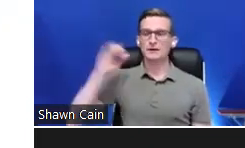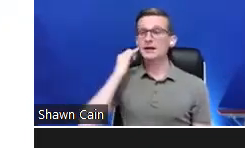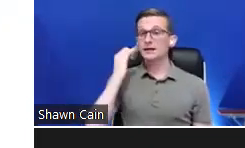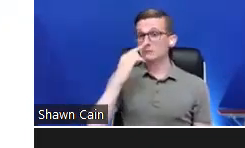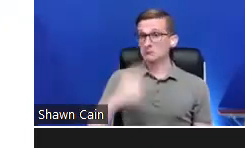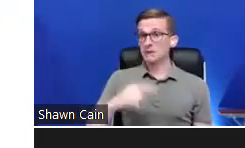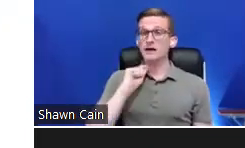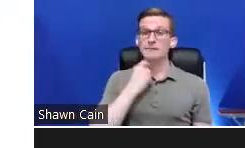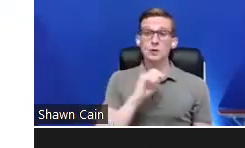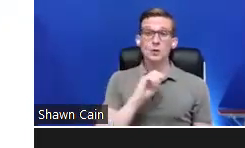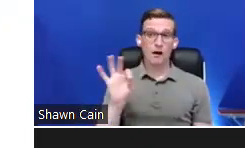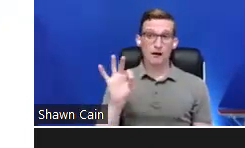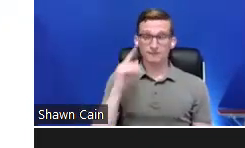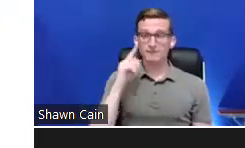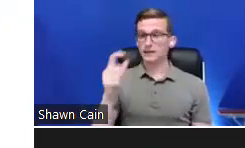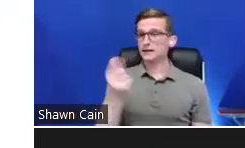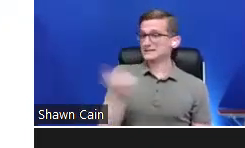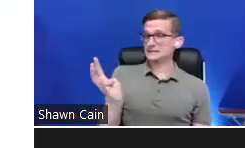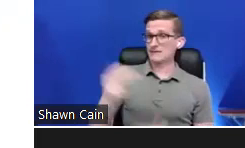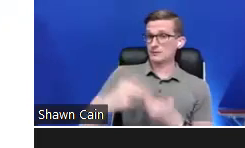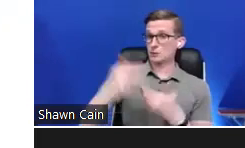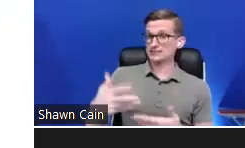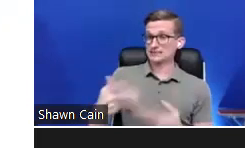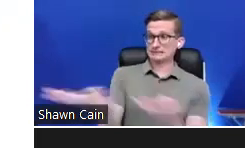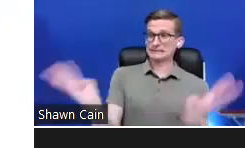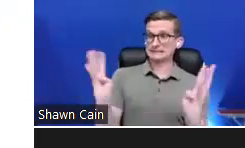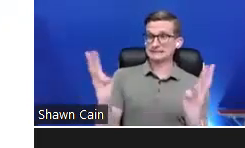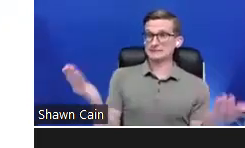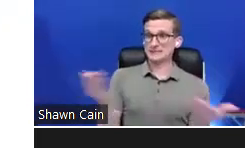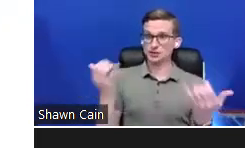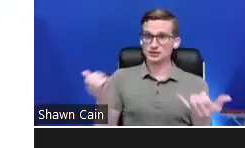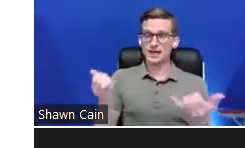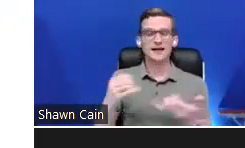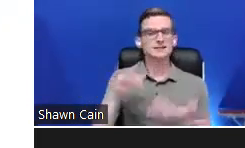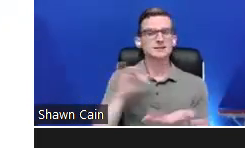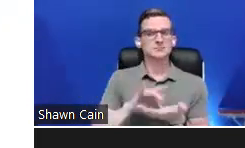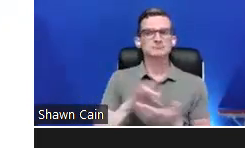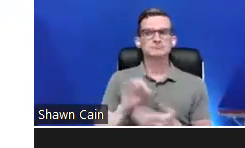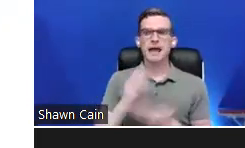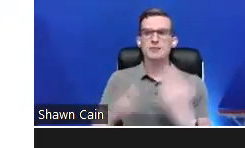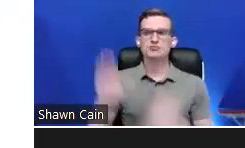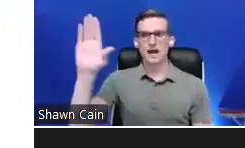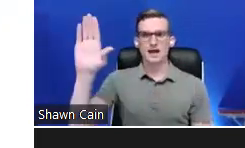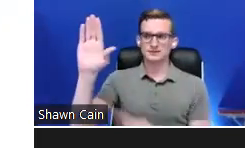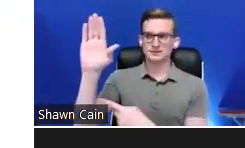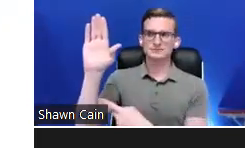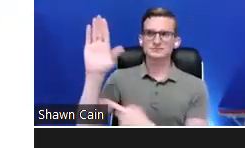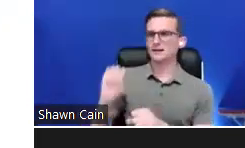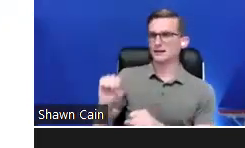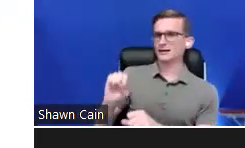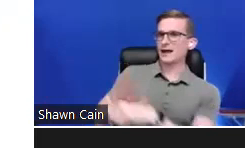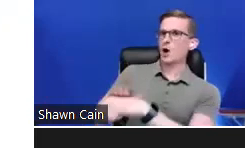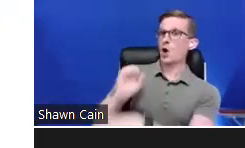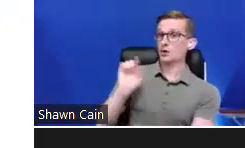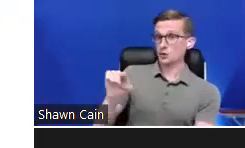participants here today, that you are using that hand raise function so that we can call on you to unmute. We also